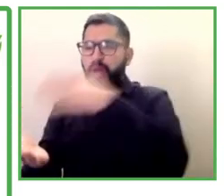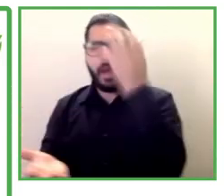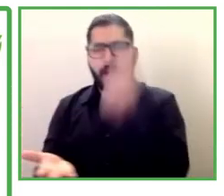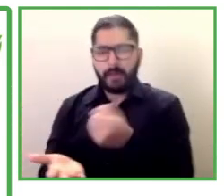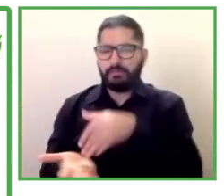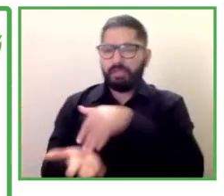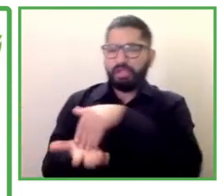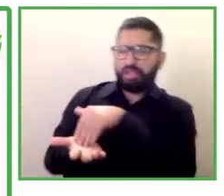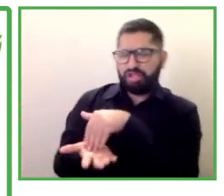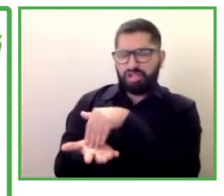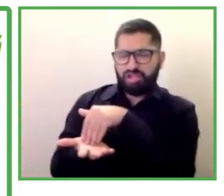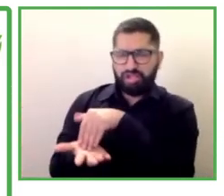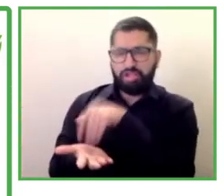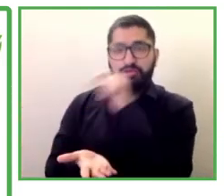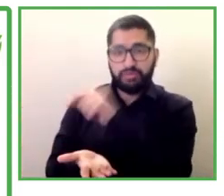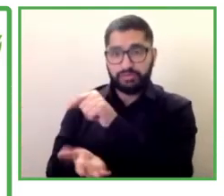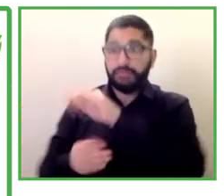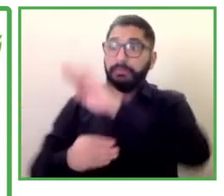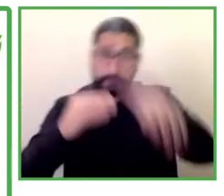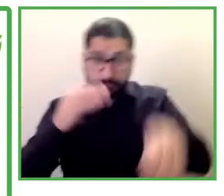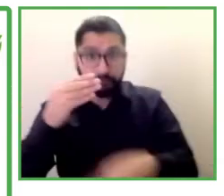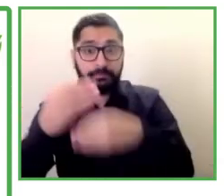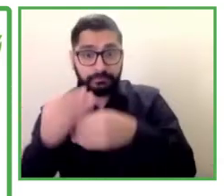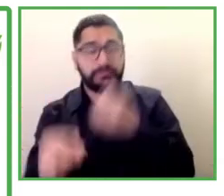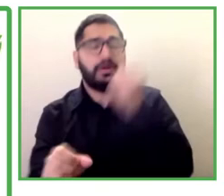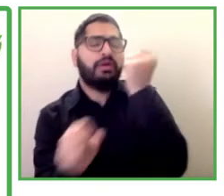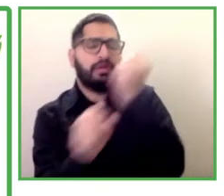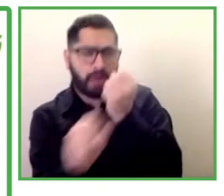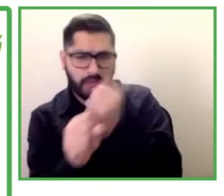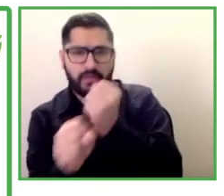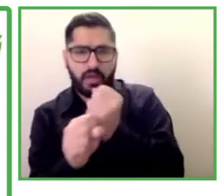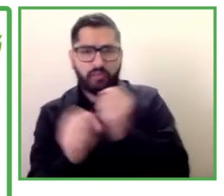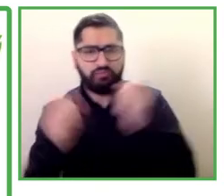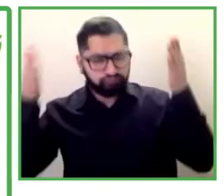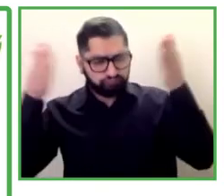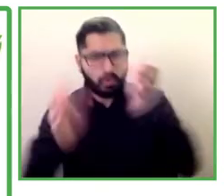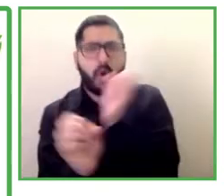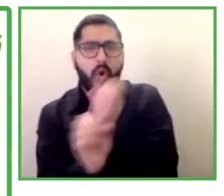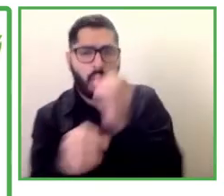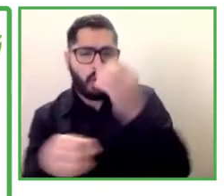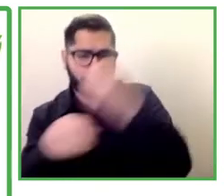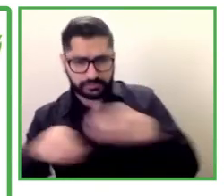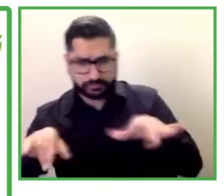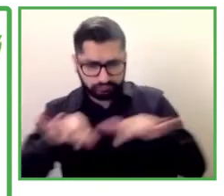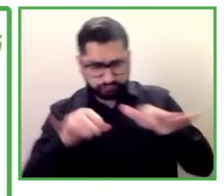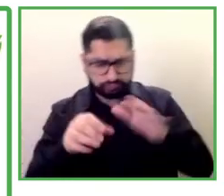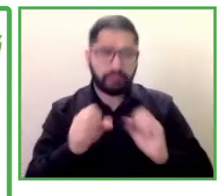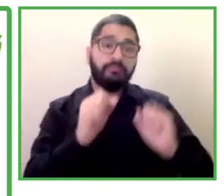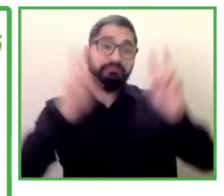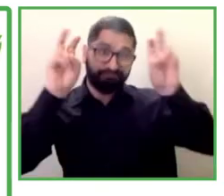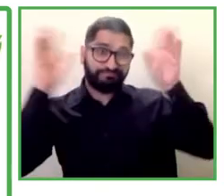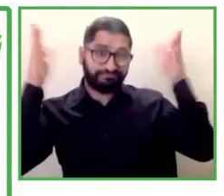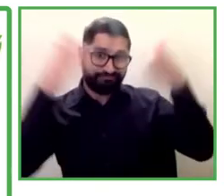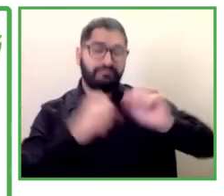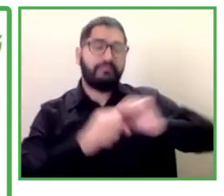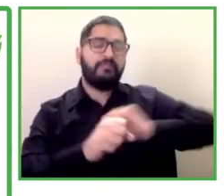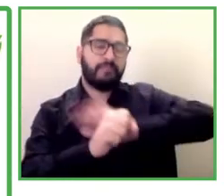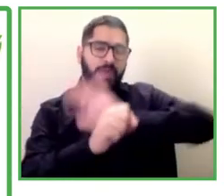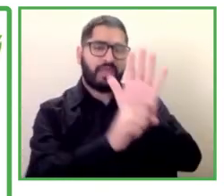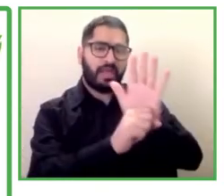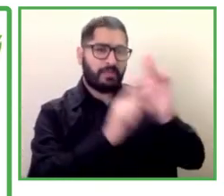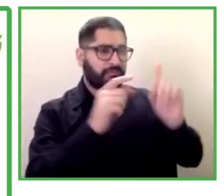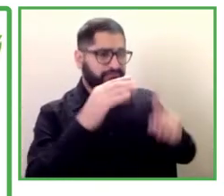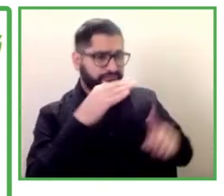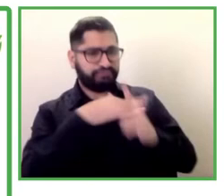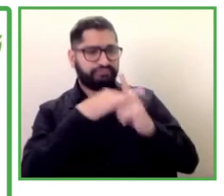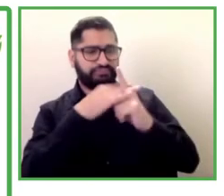In November 2020, our SEED initiative launched a COVID-19 policy collaborative for an inclusive recovery, also